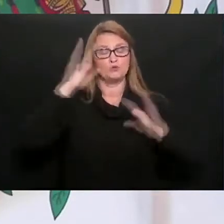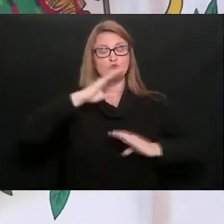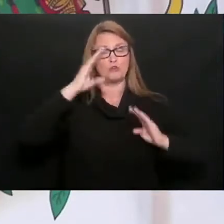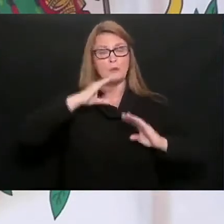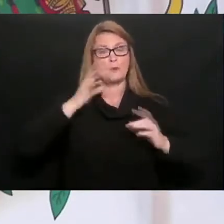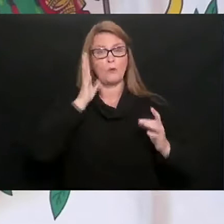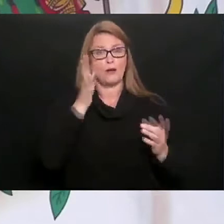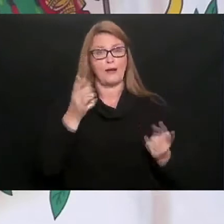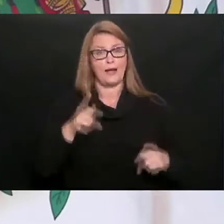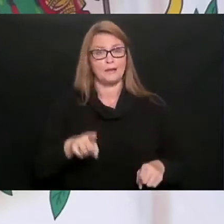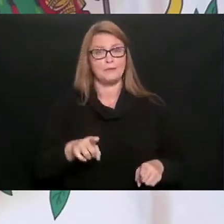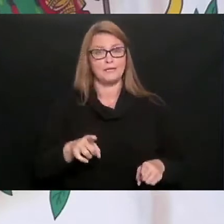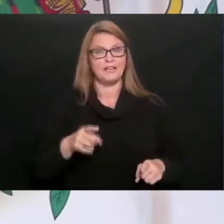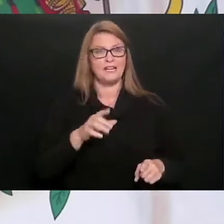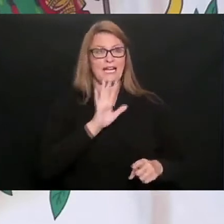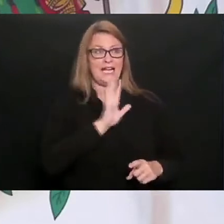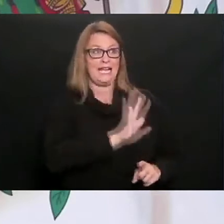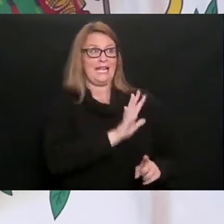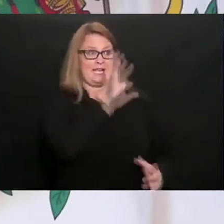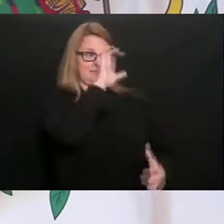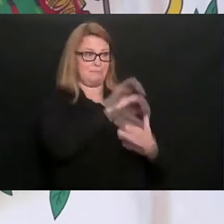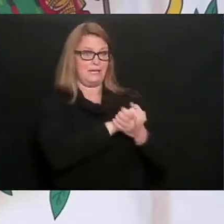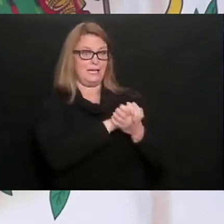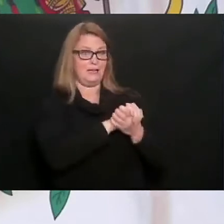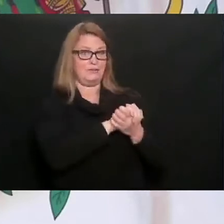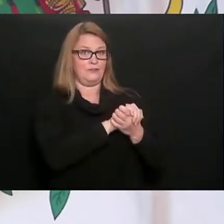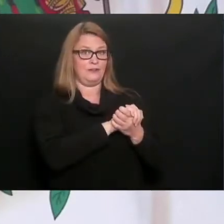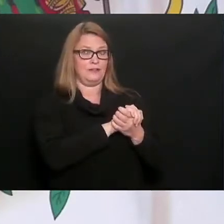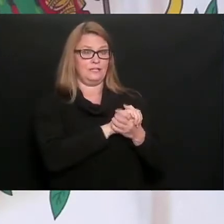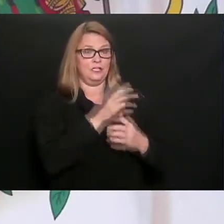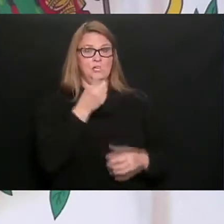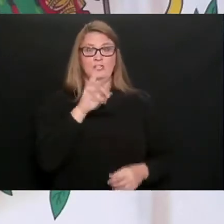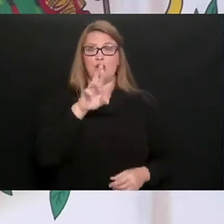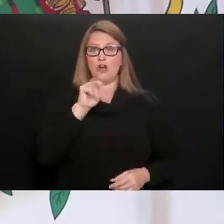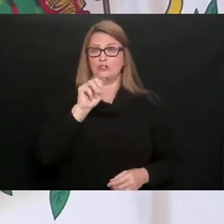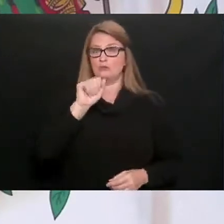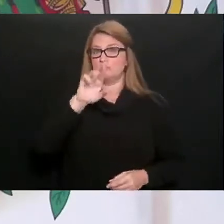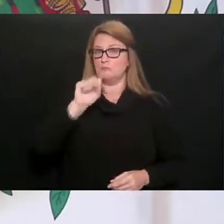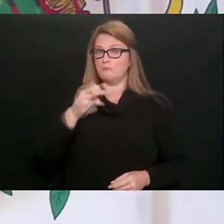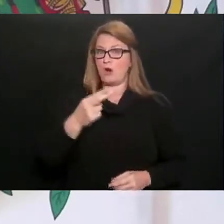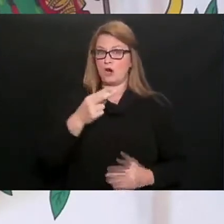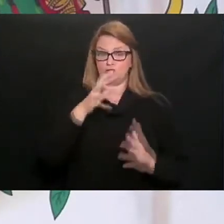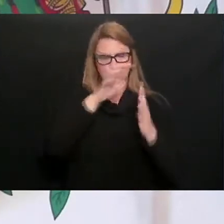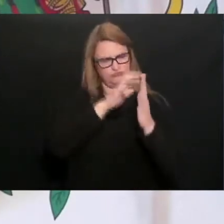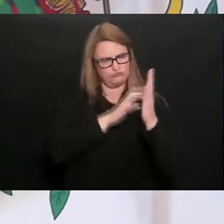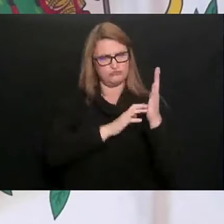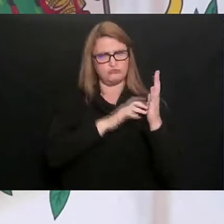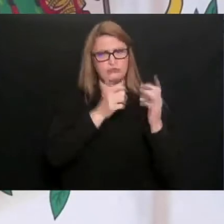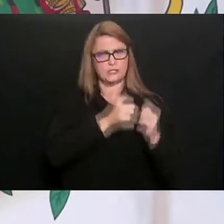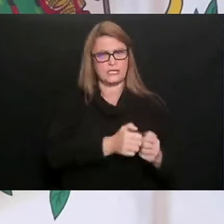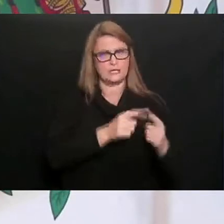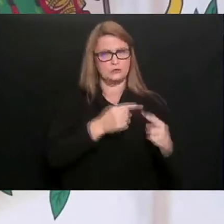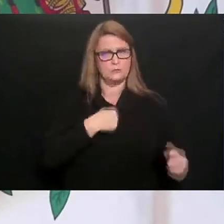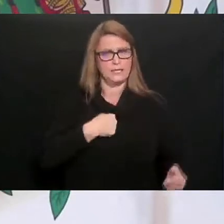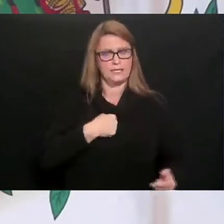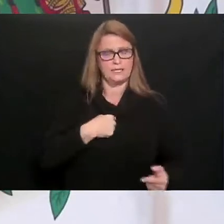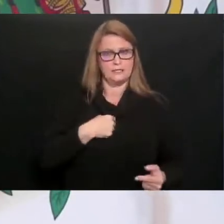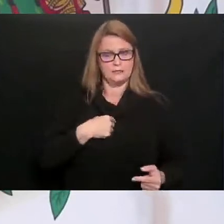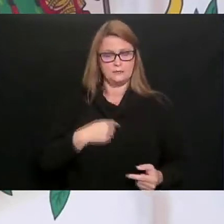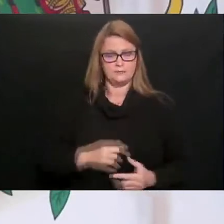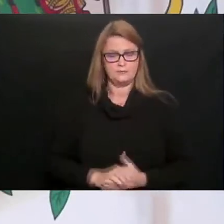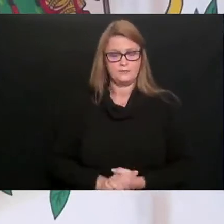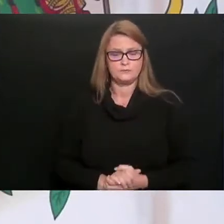Summarizing his text, his belief, Dr. Marsh's belief, he said basically just this in the